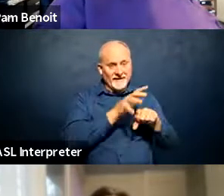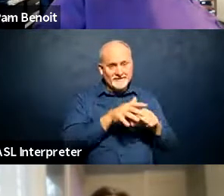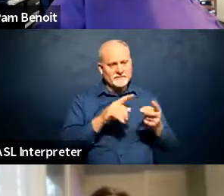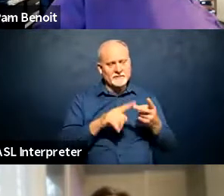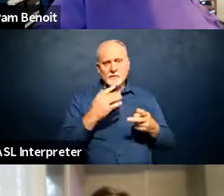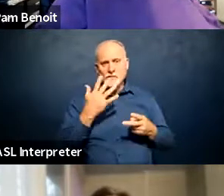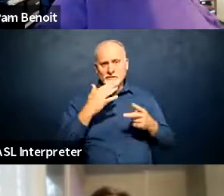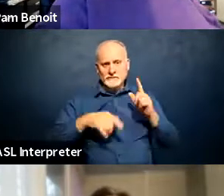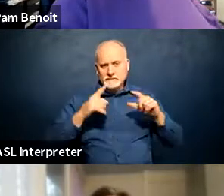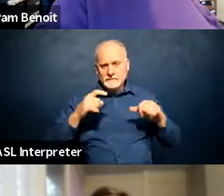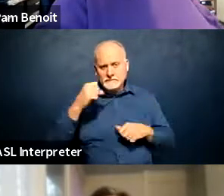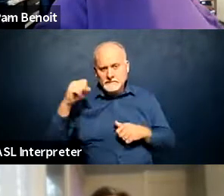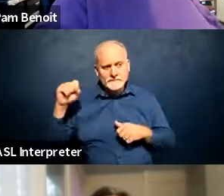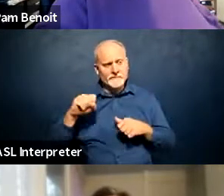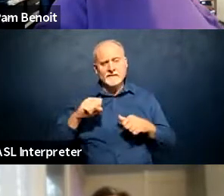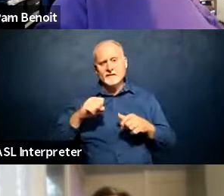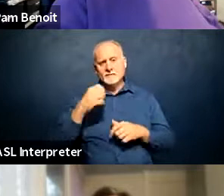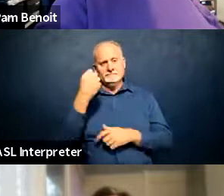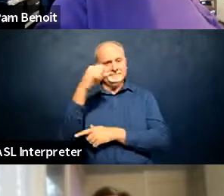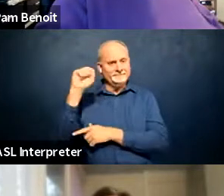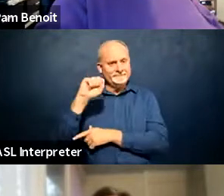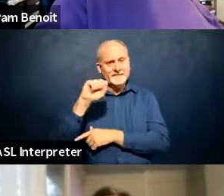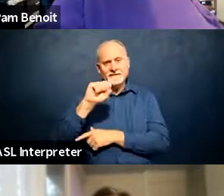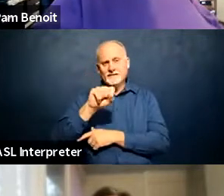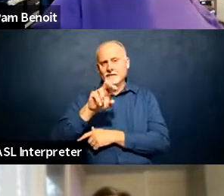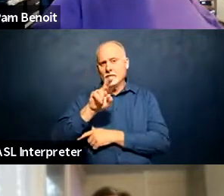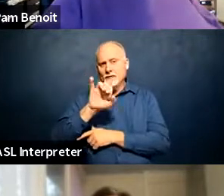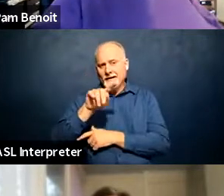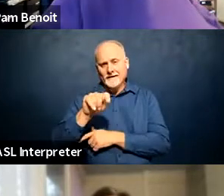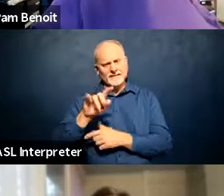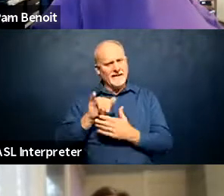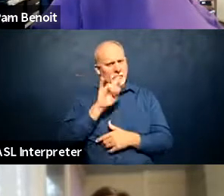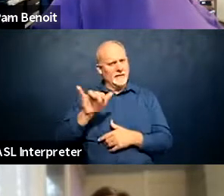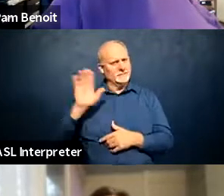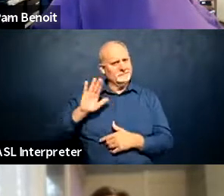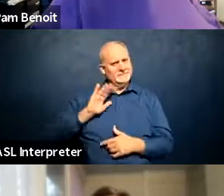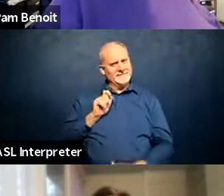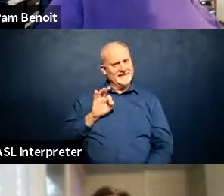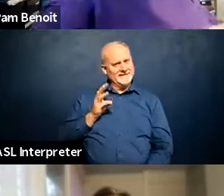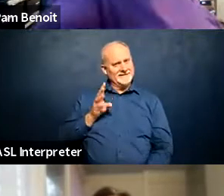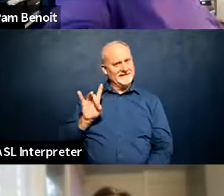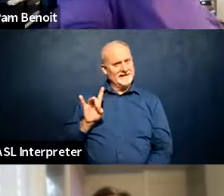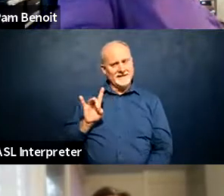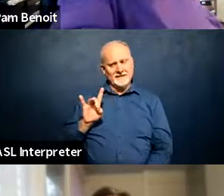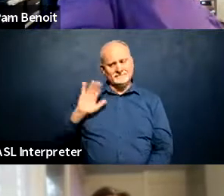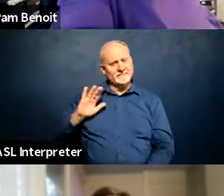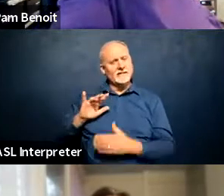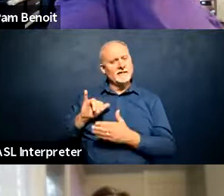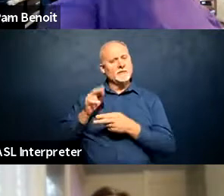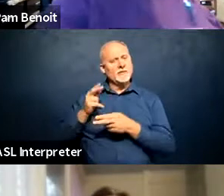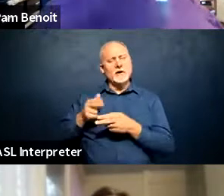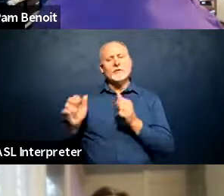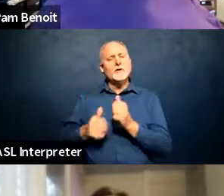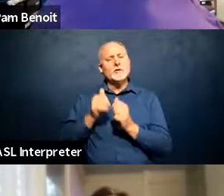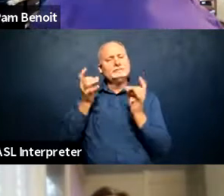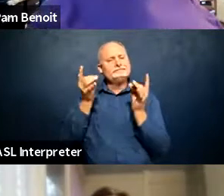tensions, riots, and violence. These events harken back to 1968, which has been defined as one of the most turbulent years in